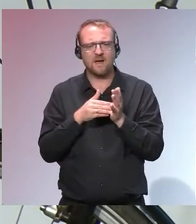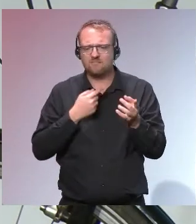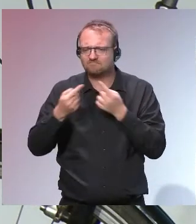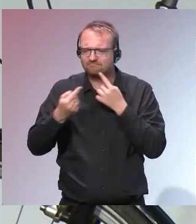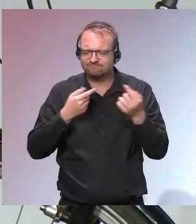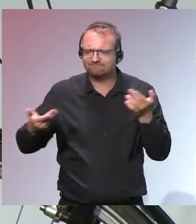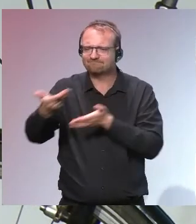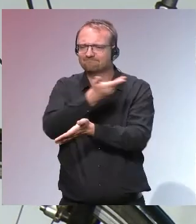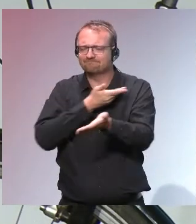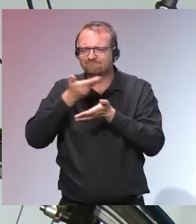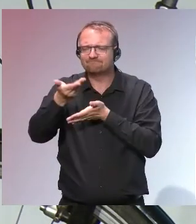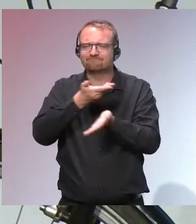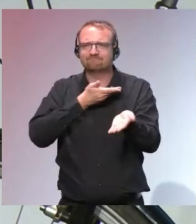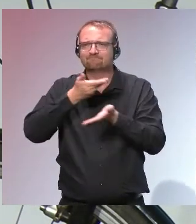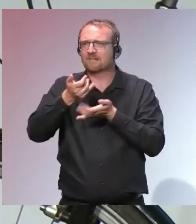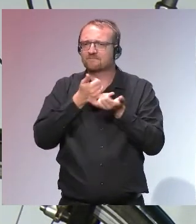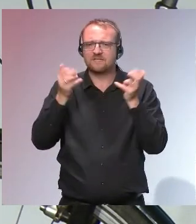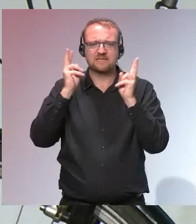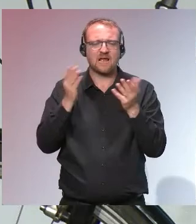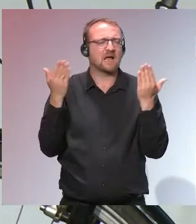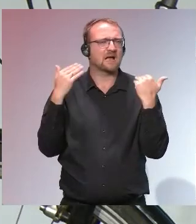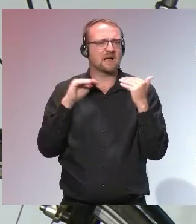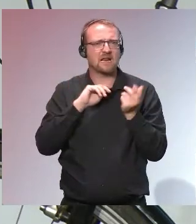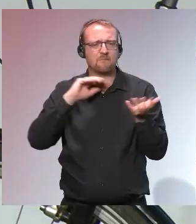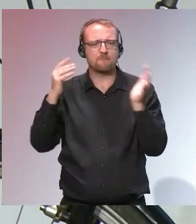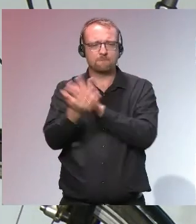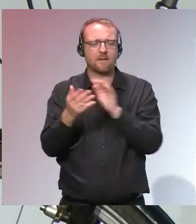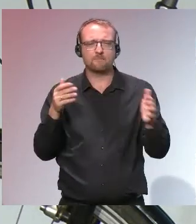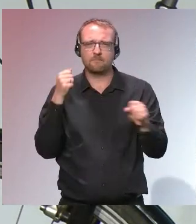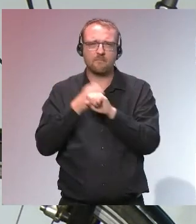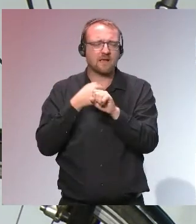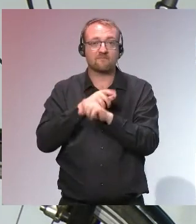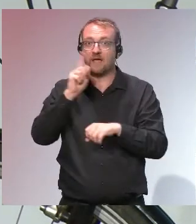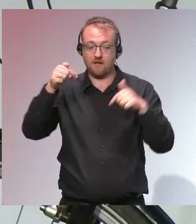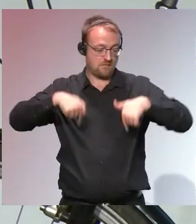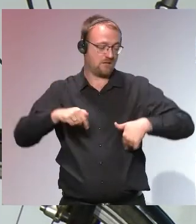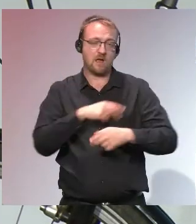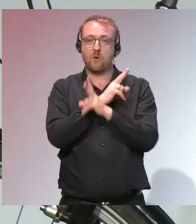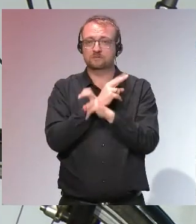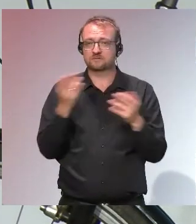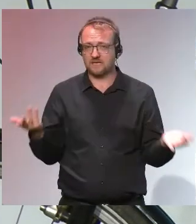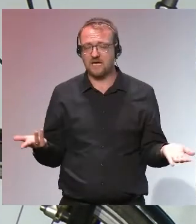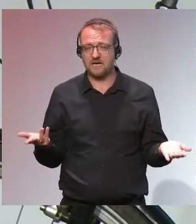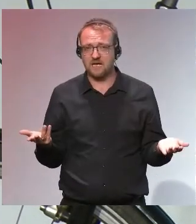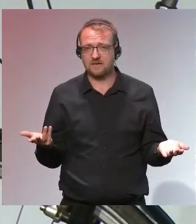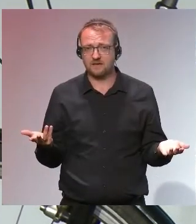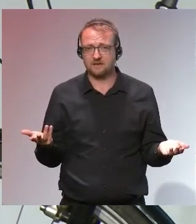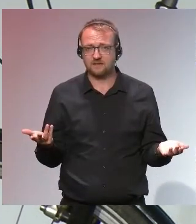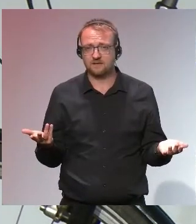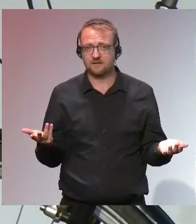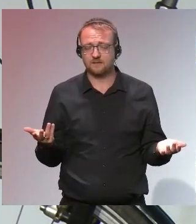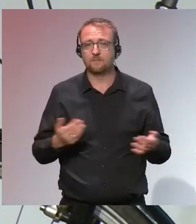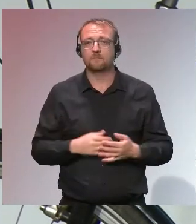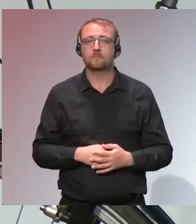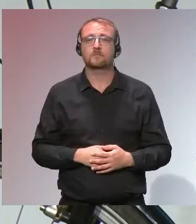Austria. And it's also very good to connect. There's all sorts of, working groups,